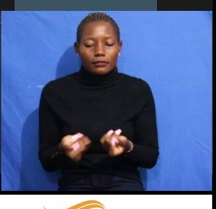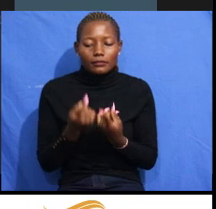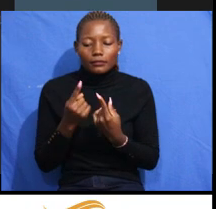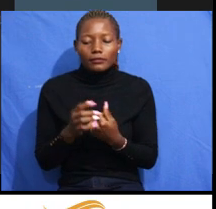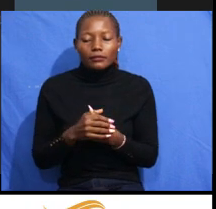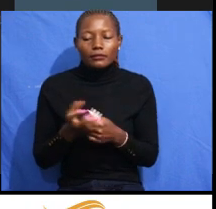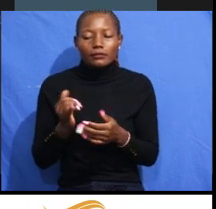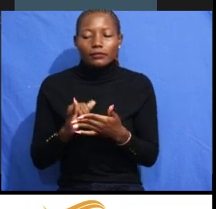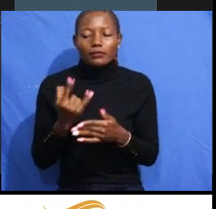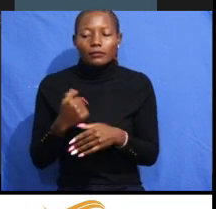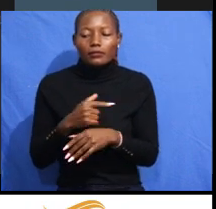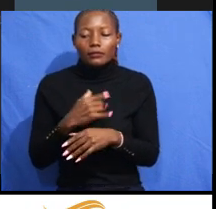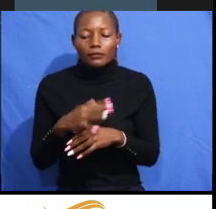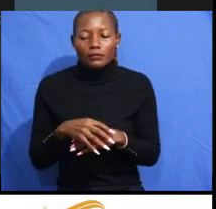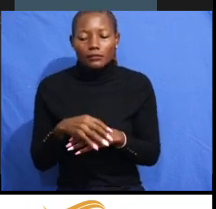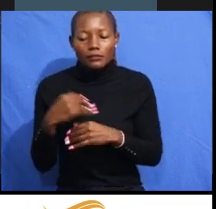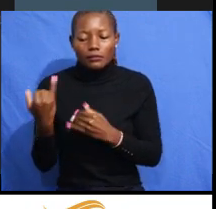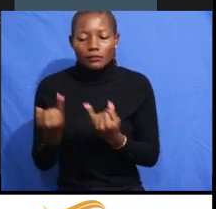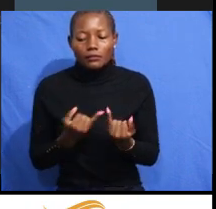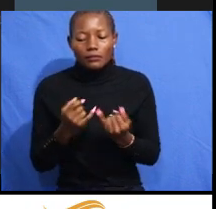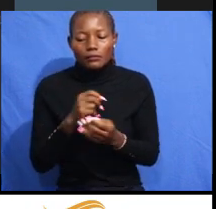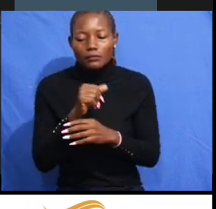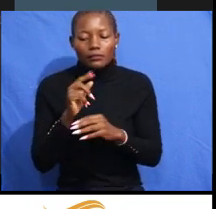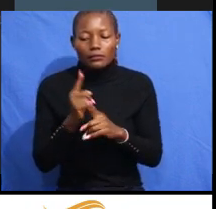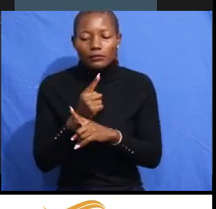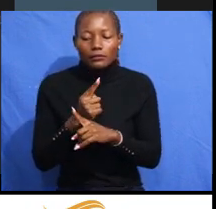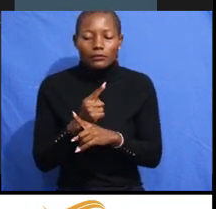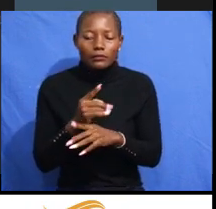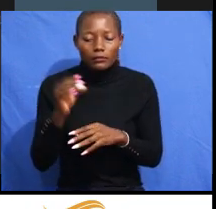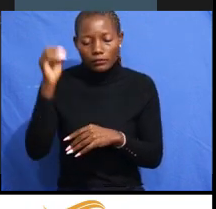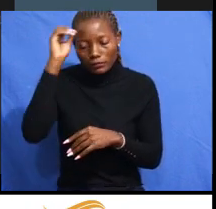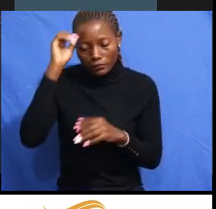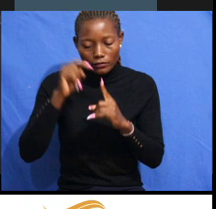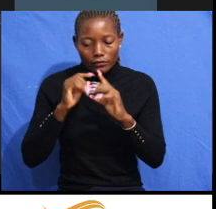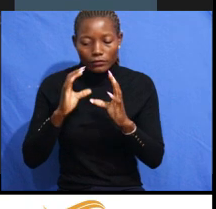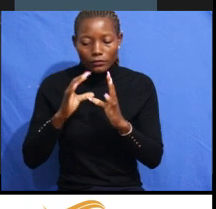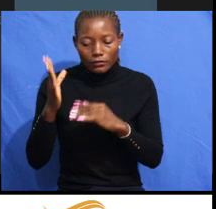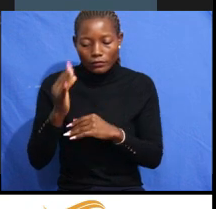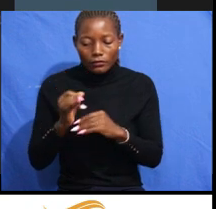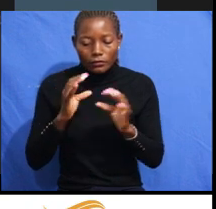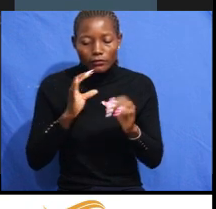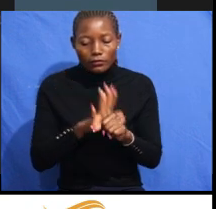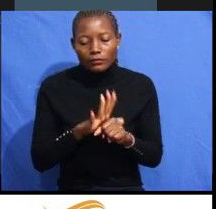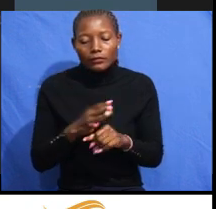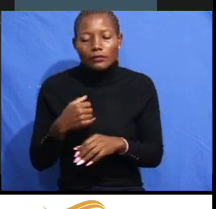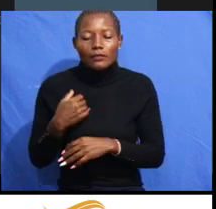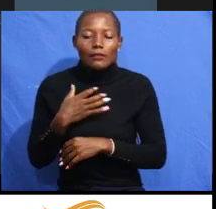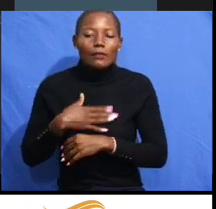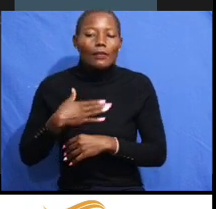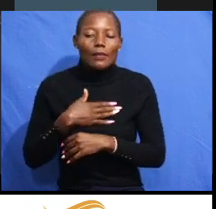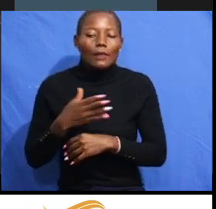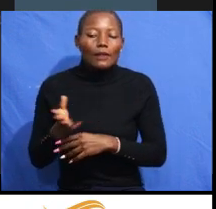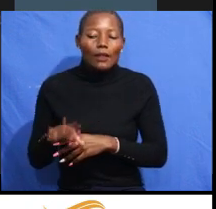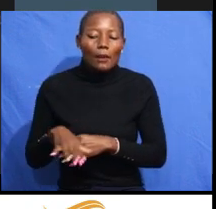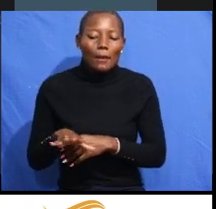all our coaches. Because what you realize is that most of the coaches do not have that scientific background in terms of